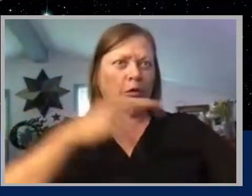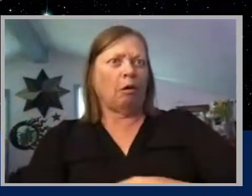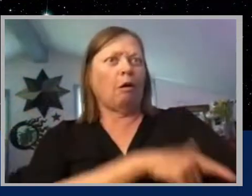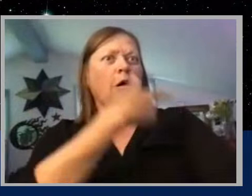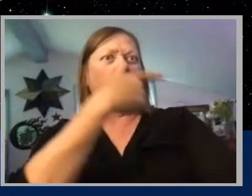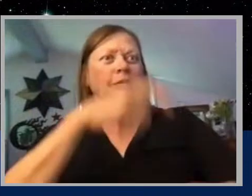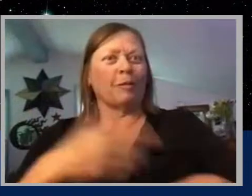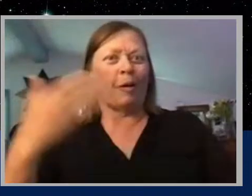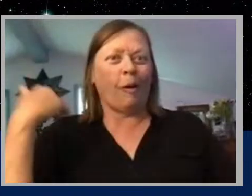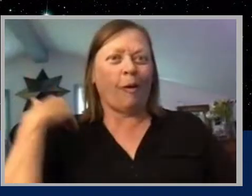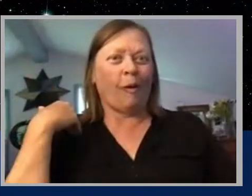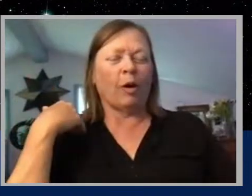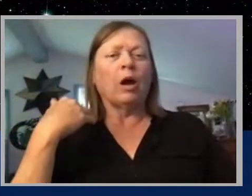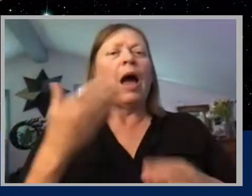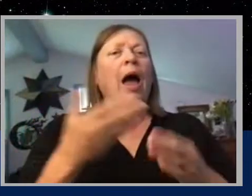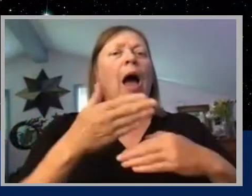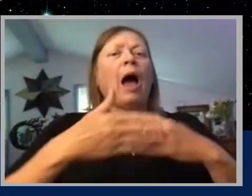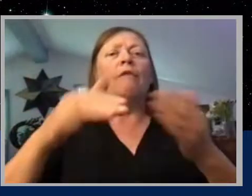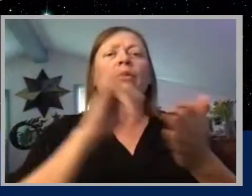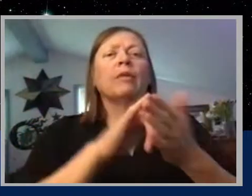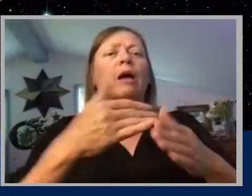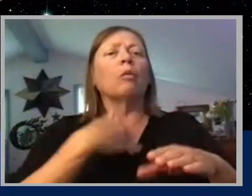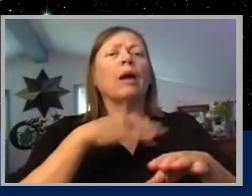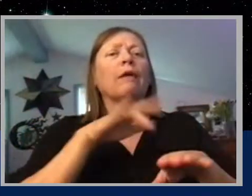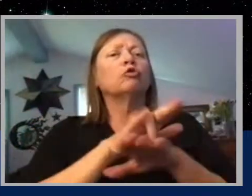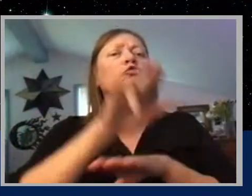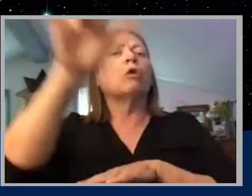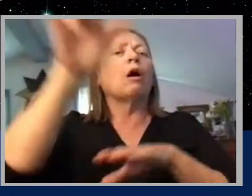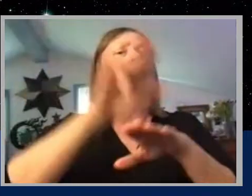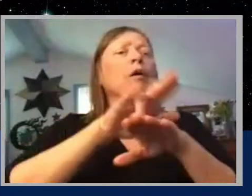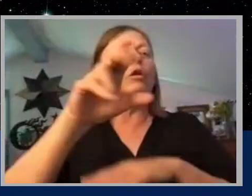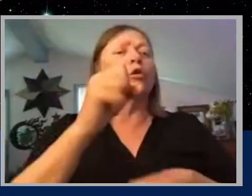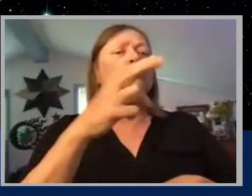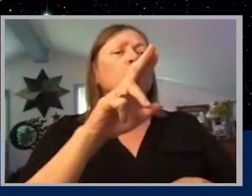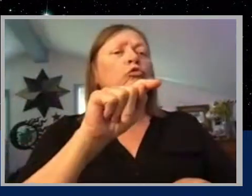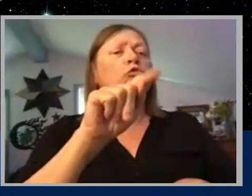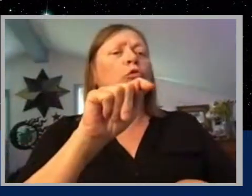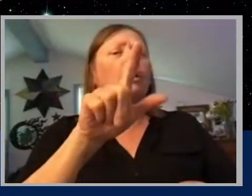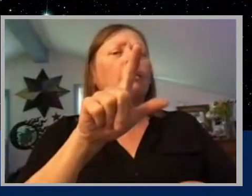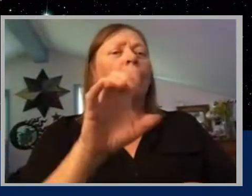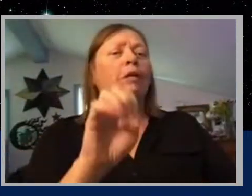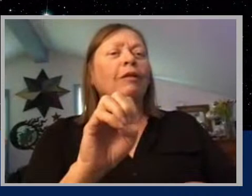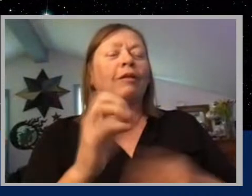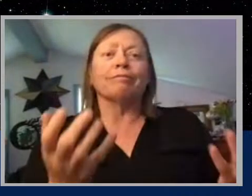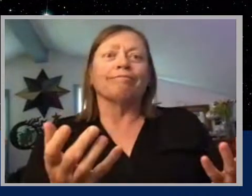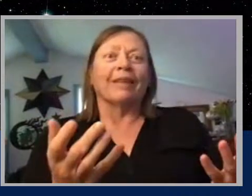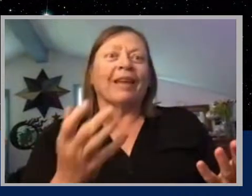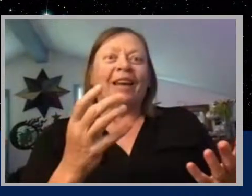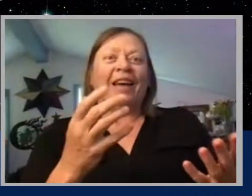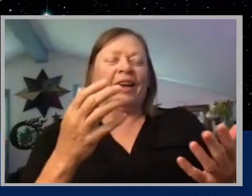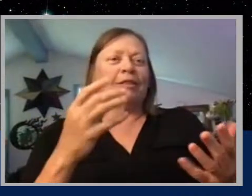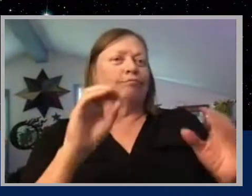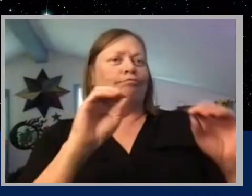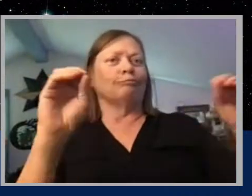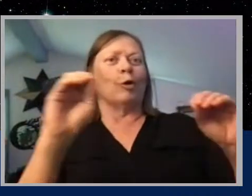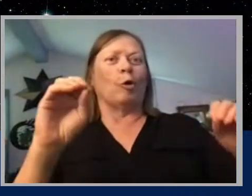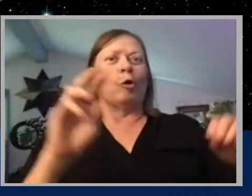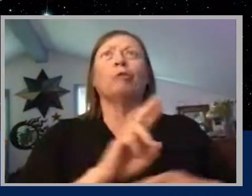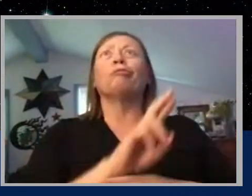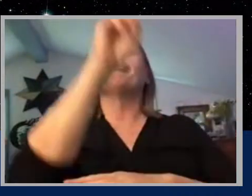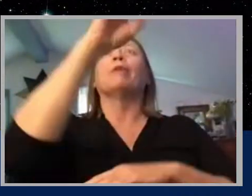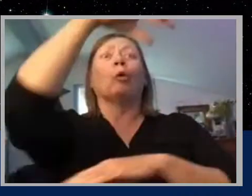operations after shuttle. And then we hadn't done rescue of crews until commercial crew started sending